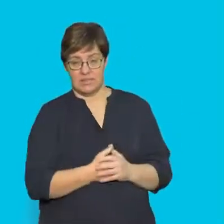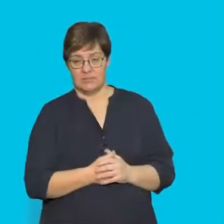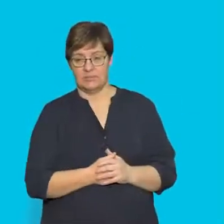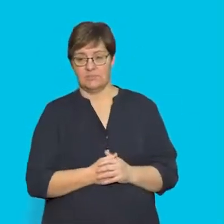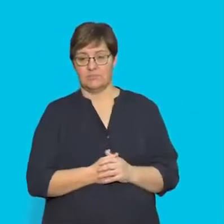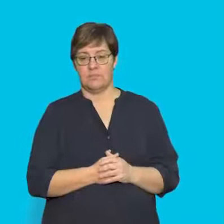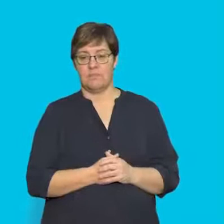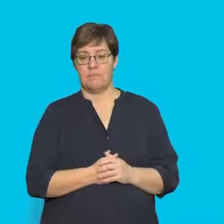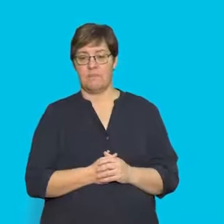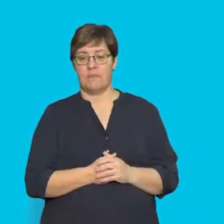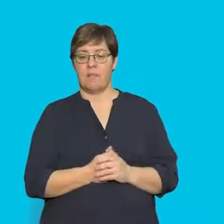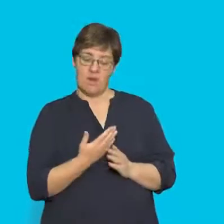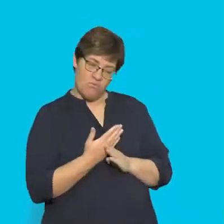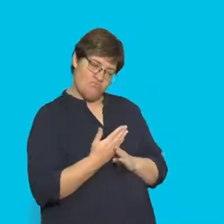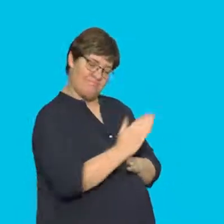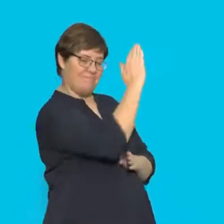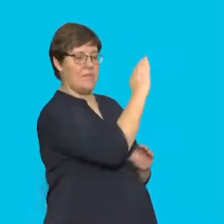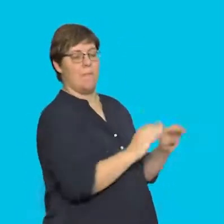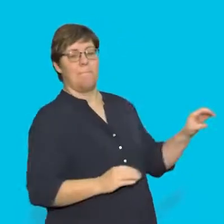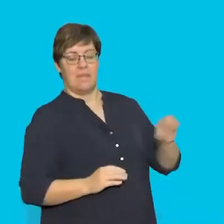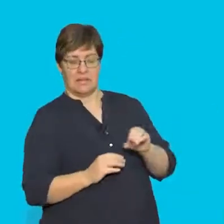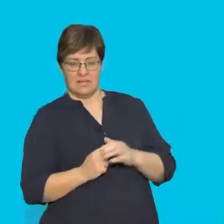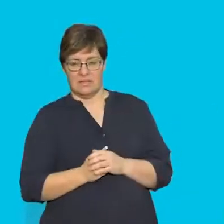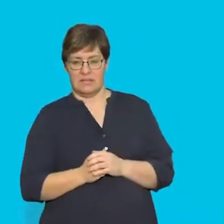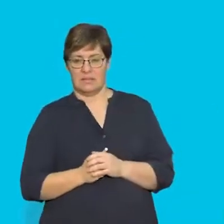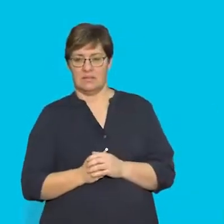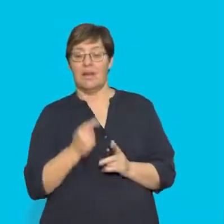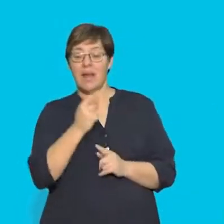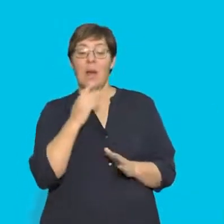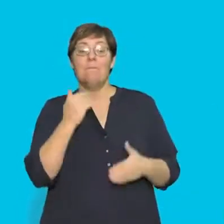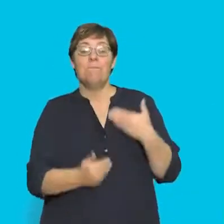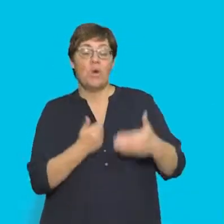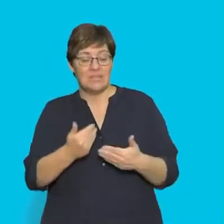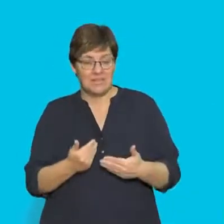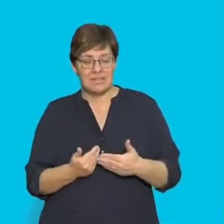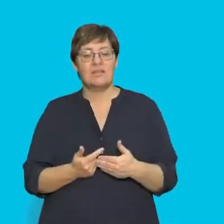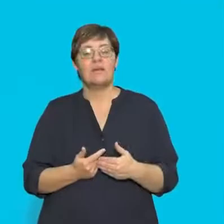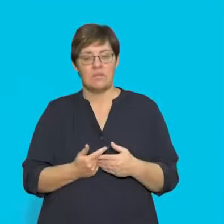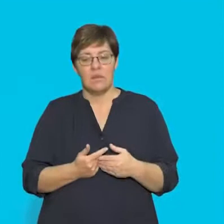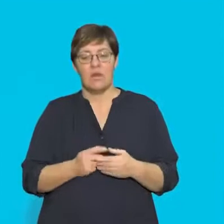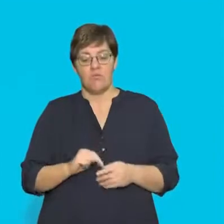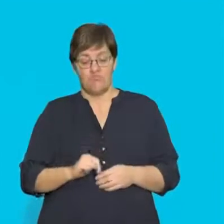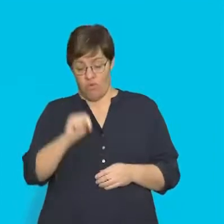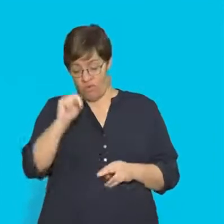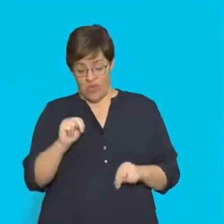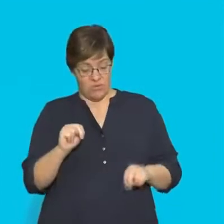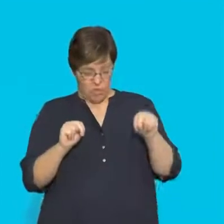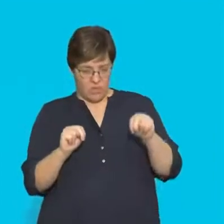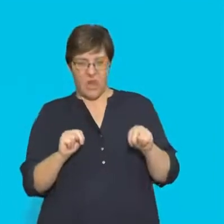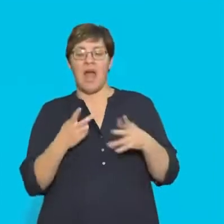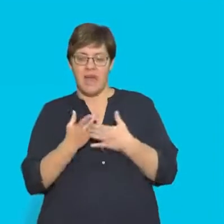Okay? It repels the magnet. And in that process, by creating a North Pole, there is an